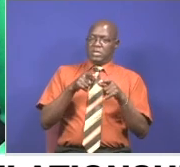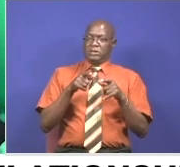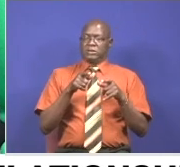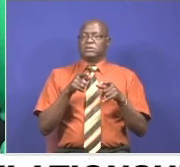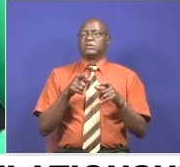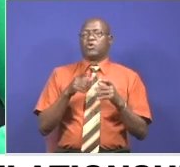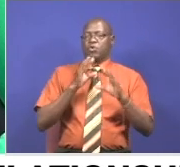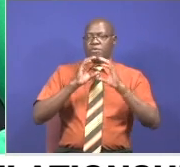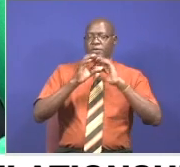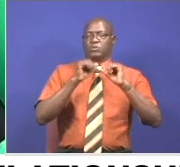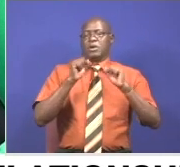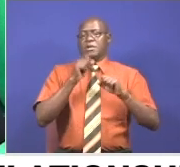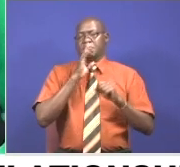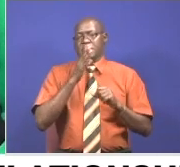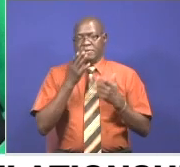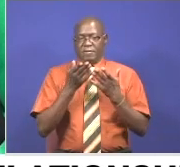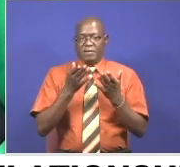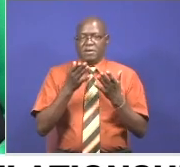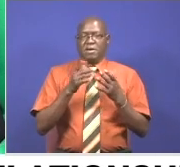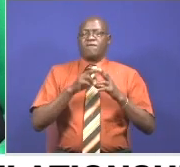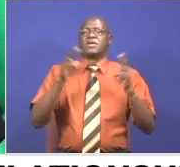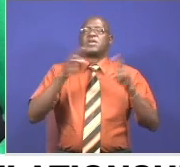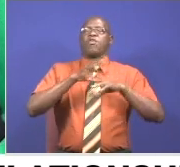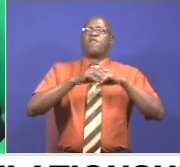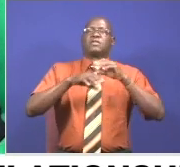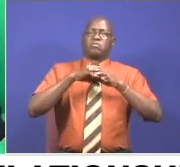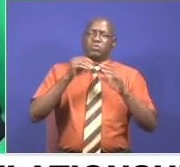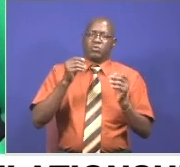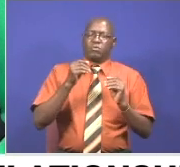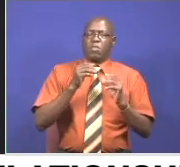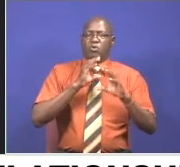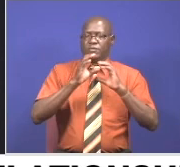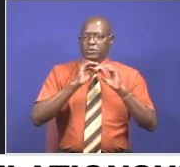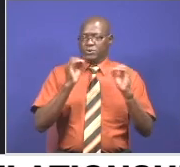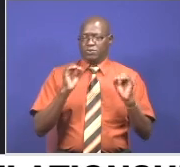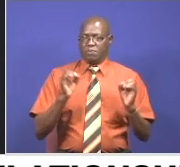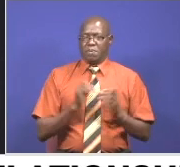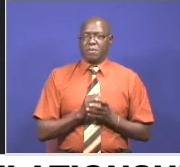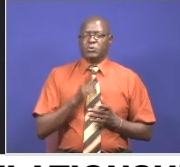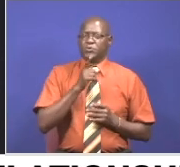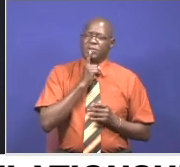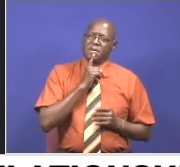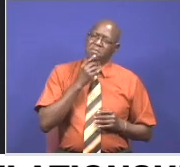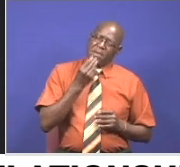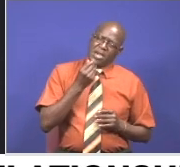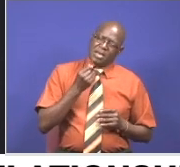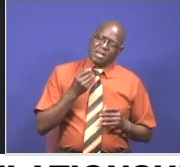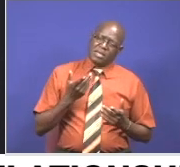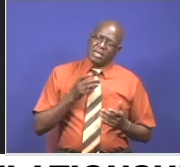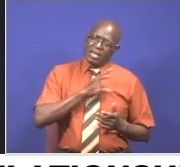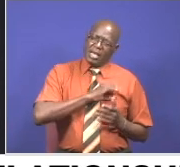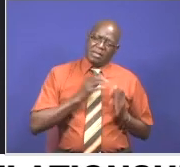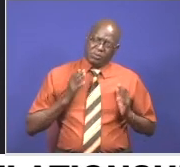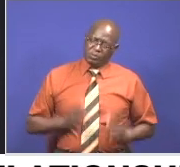as sometimes it is not a very comfortable conversation. Yeah. You've mentioned money personalities. Mm-hmm. What are